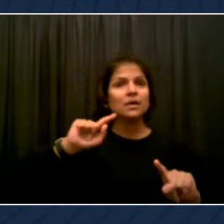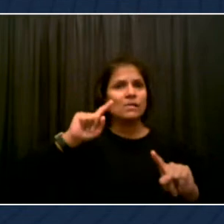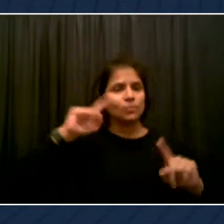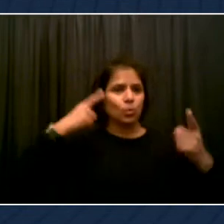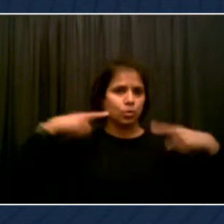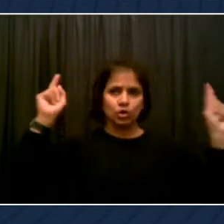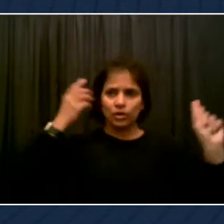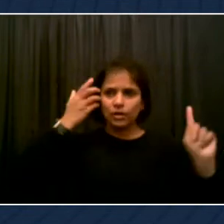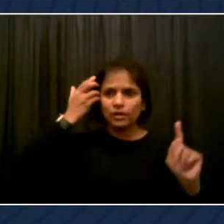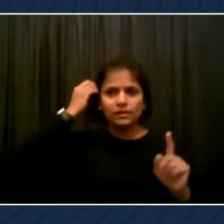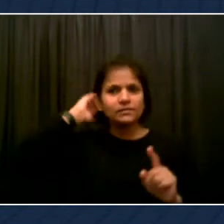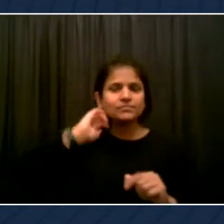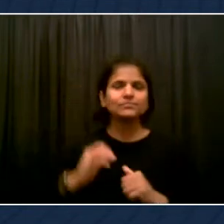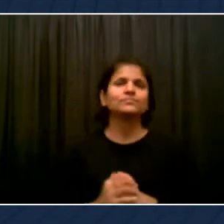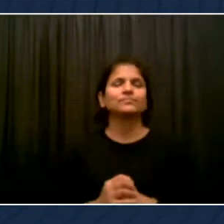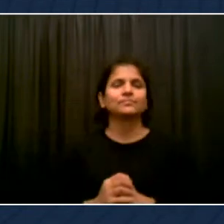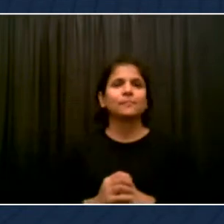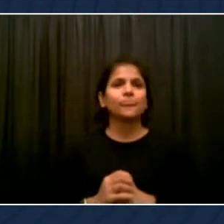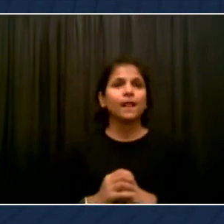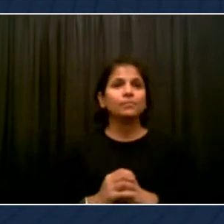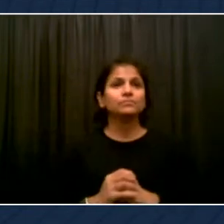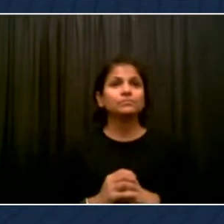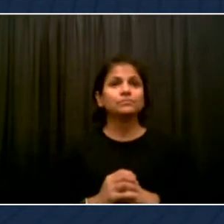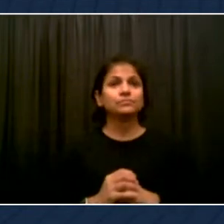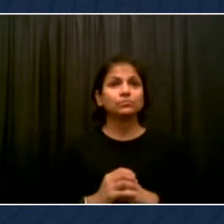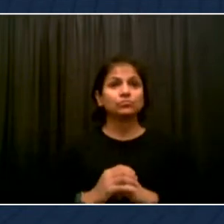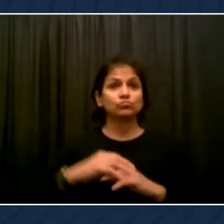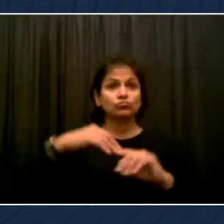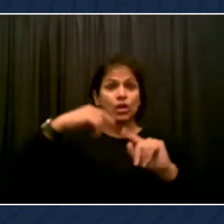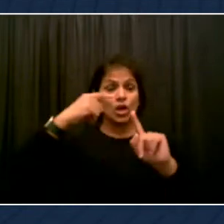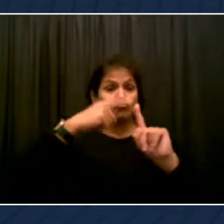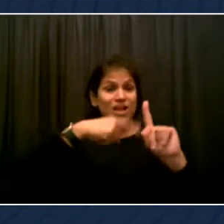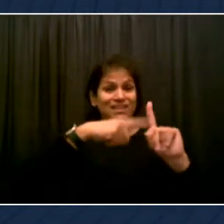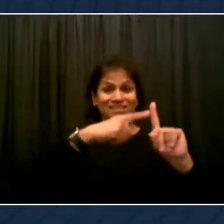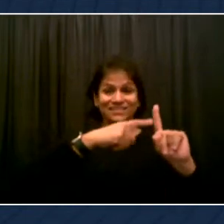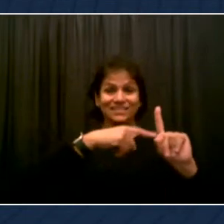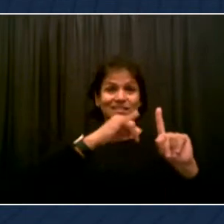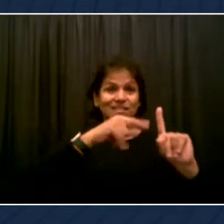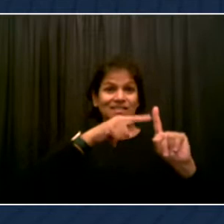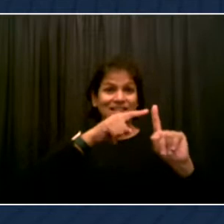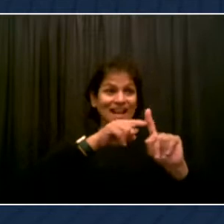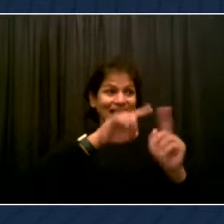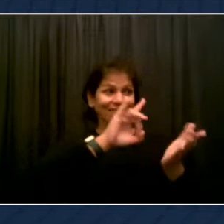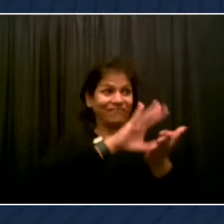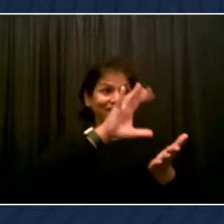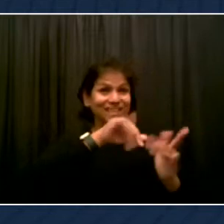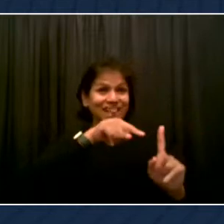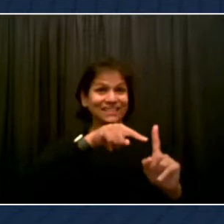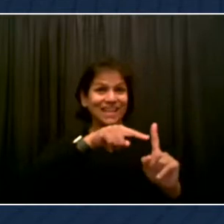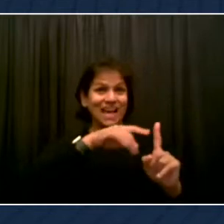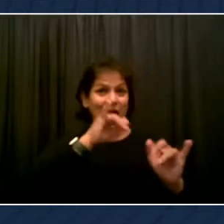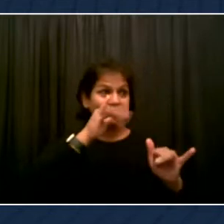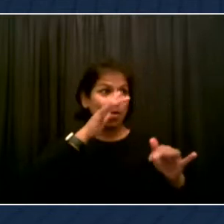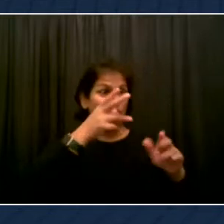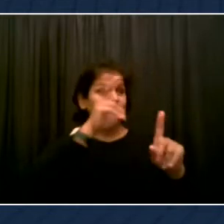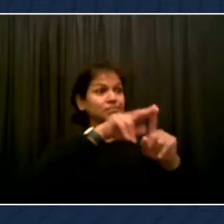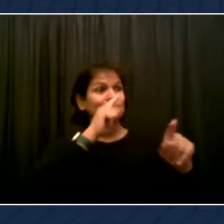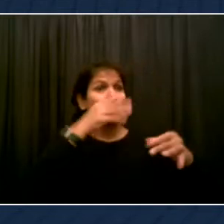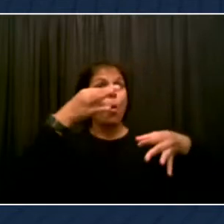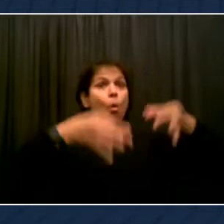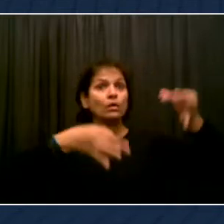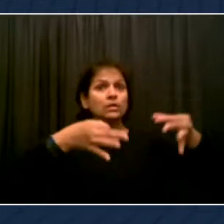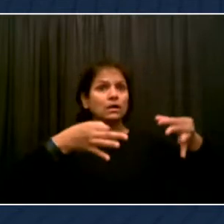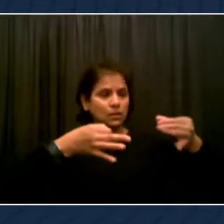100% of tenants with eviction cases had access to legal representation, attorneys in housing